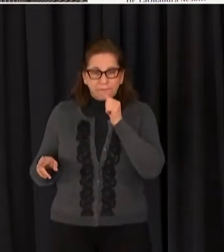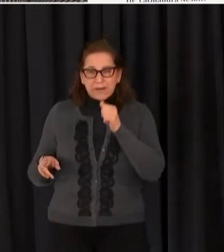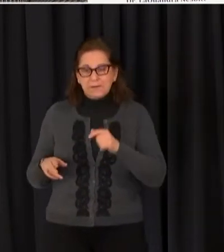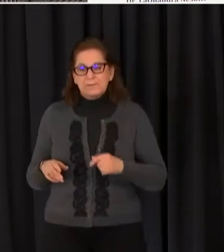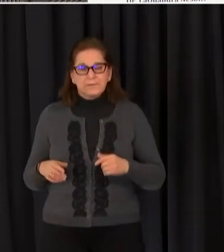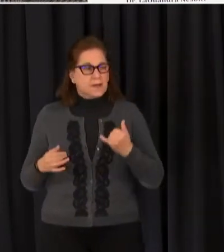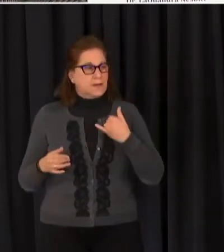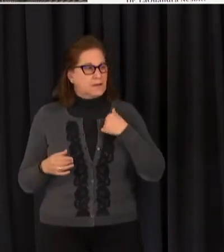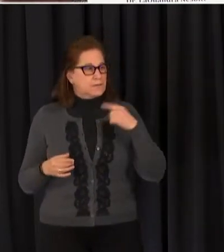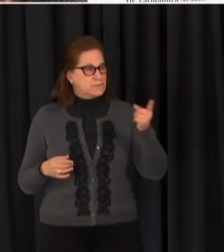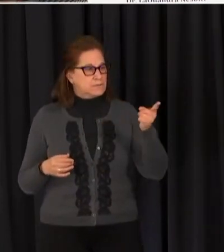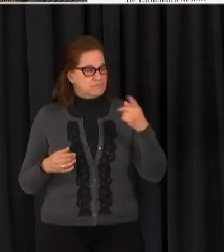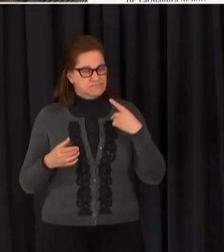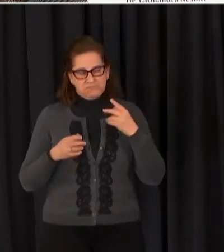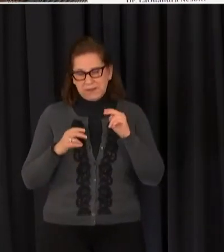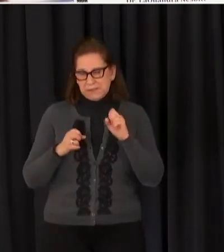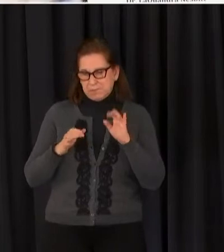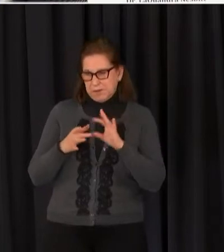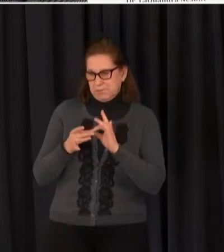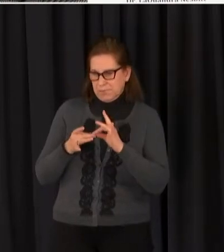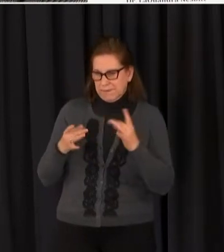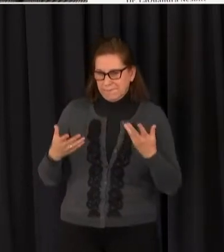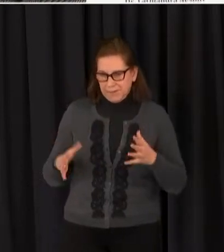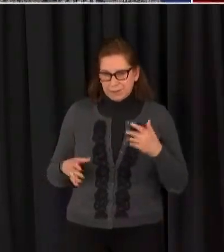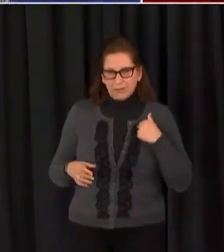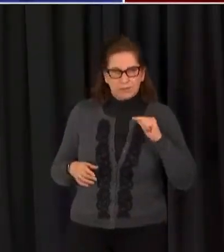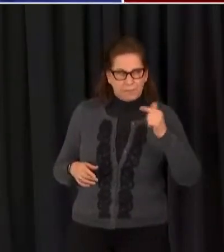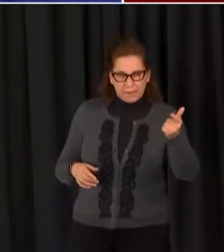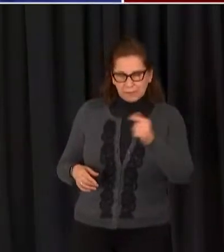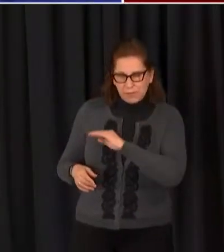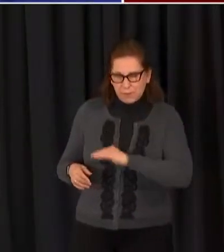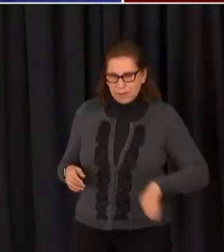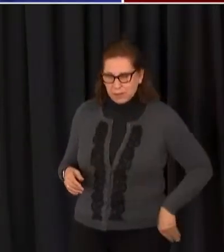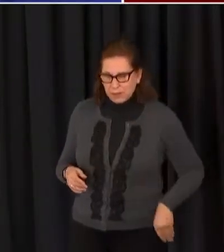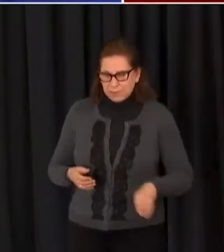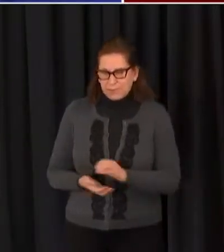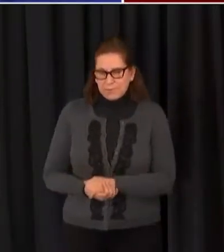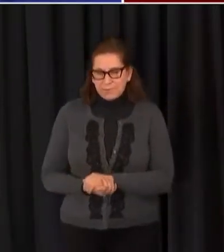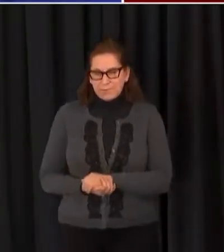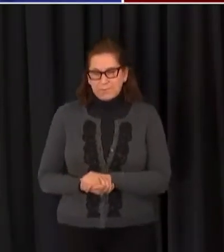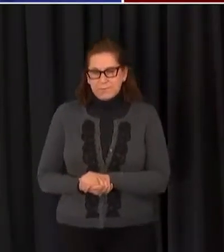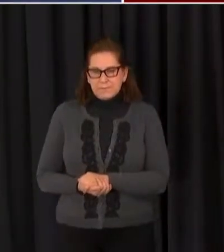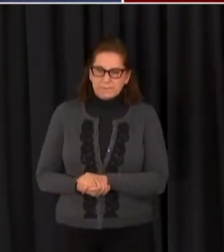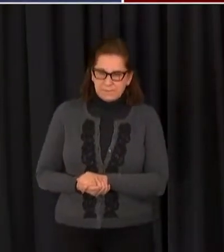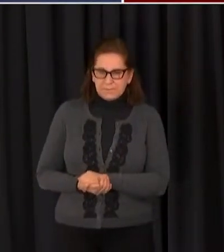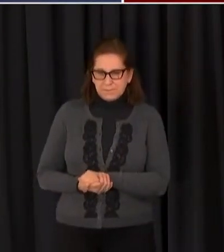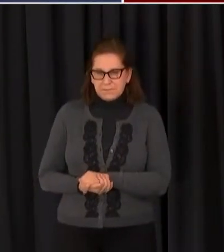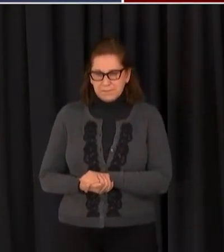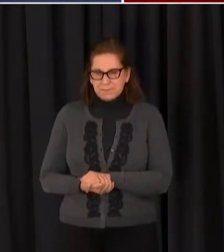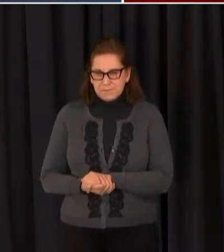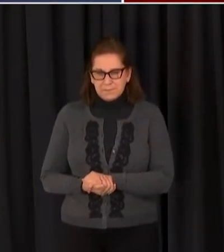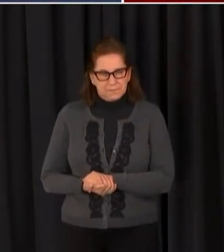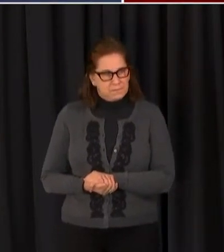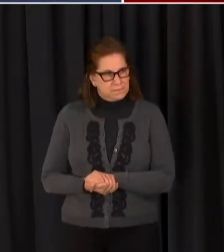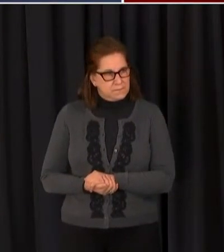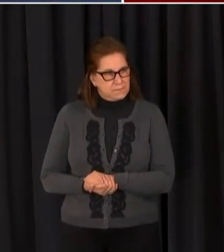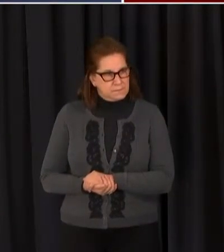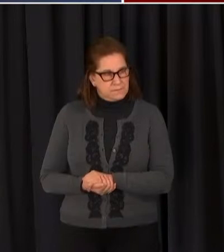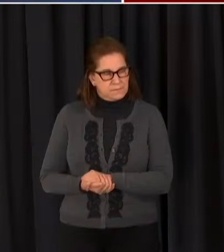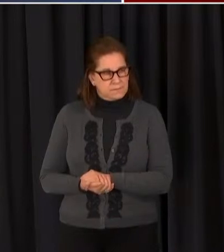it back to you, Mayor. Thank you, Dr. Nesbitt. So lastly, again, there are several things